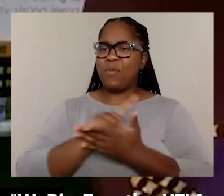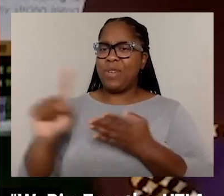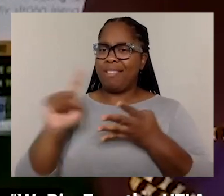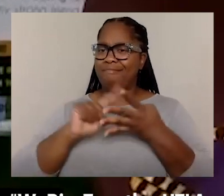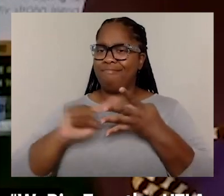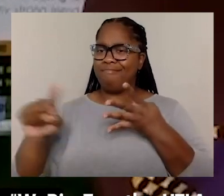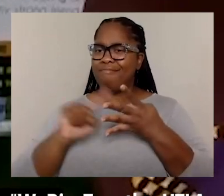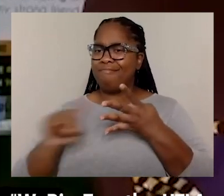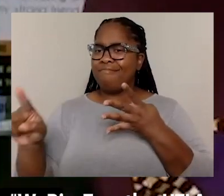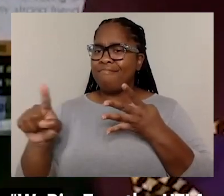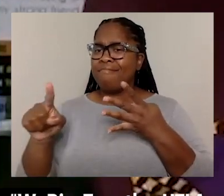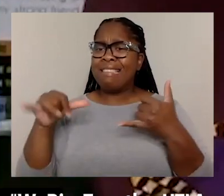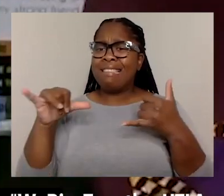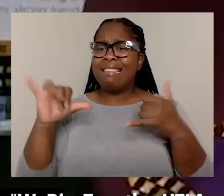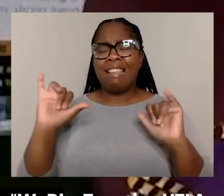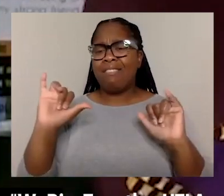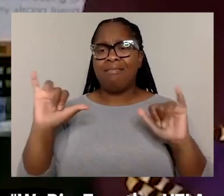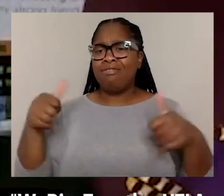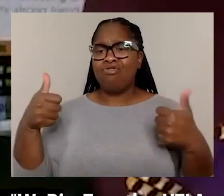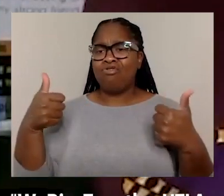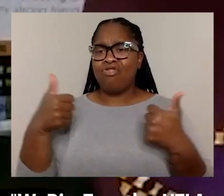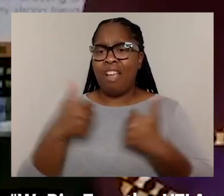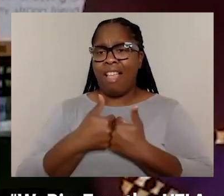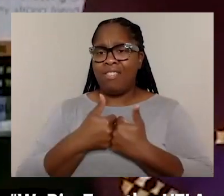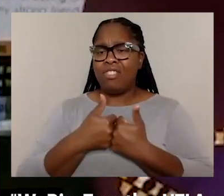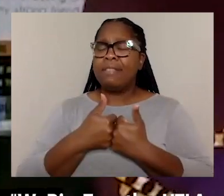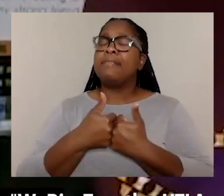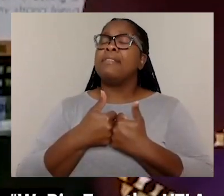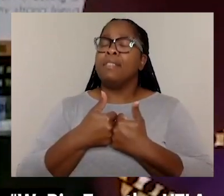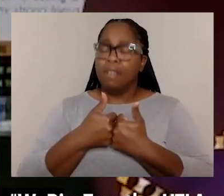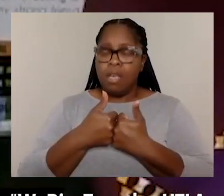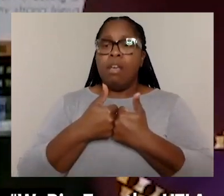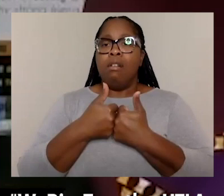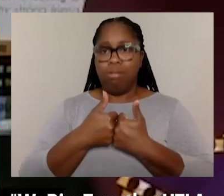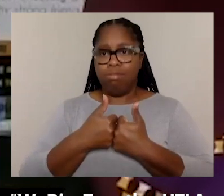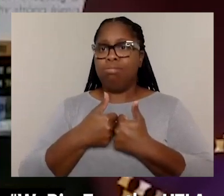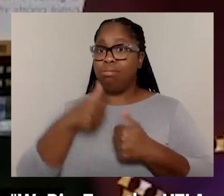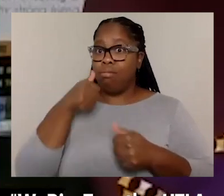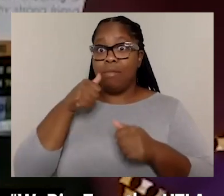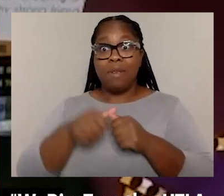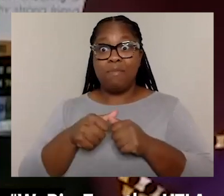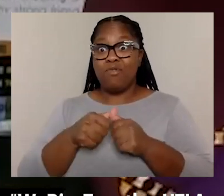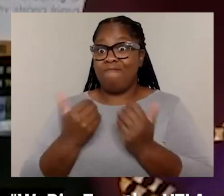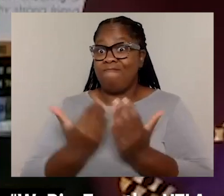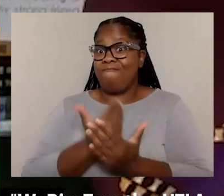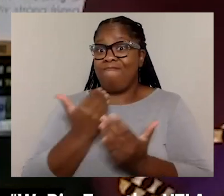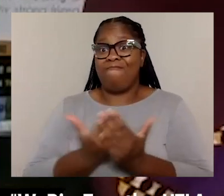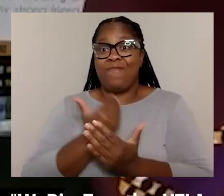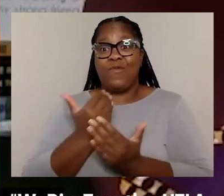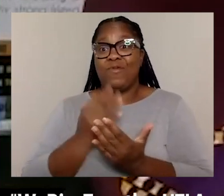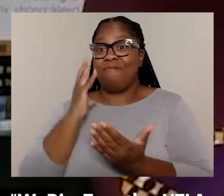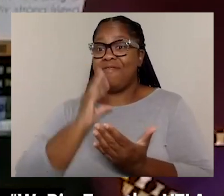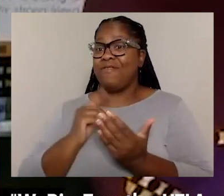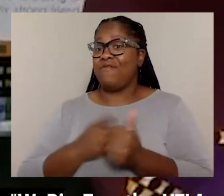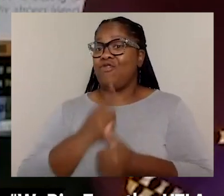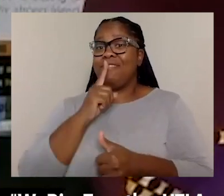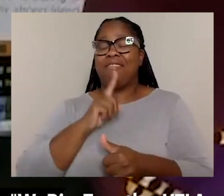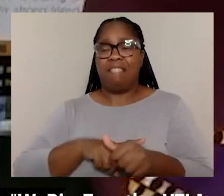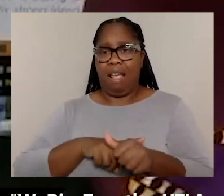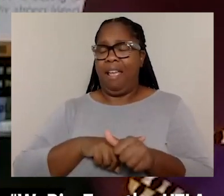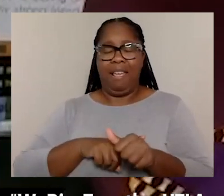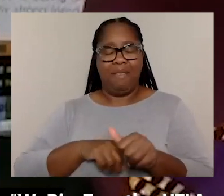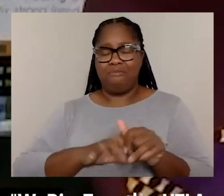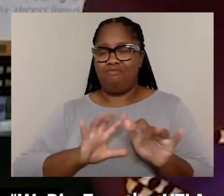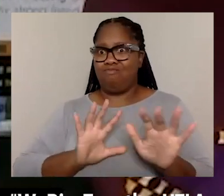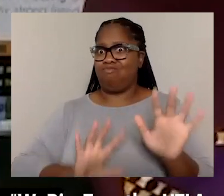be challenges. Let's remember that we are in uncharted territory. As we talked about last